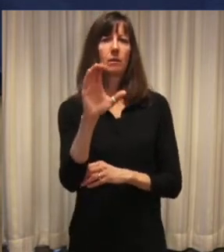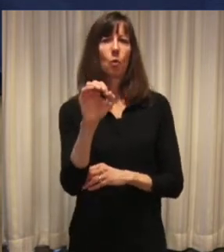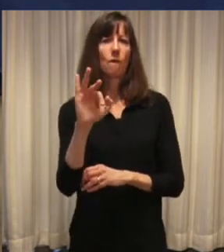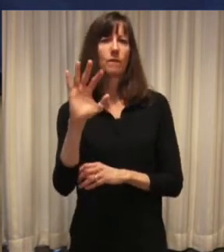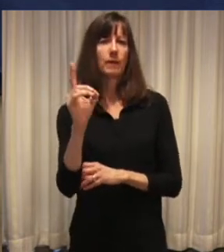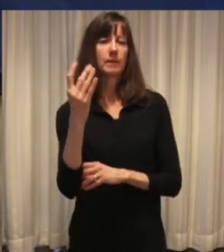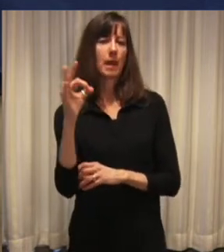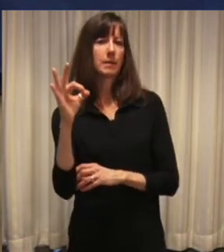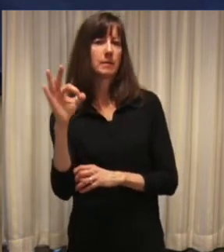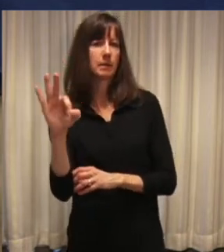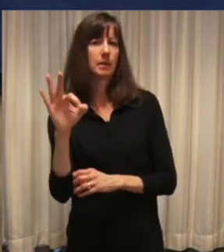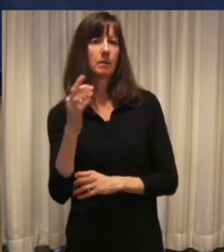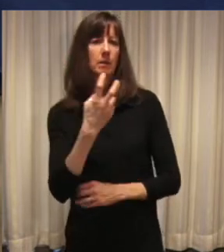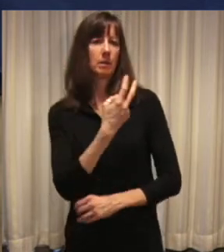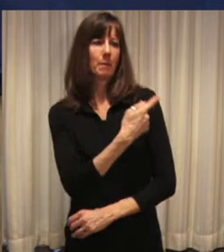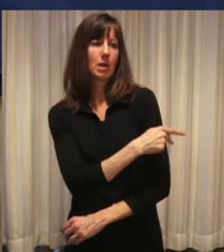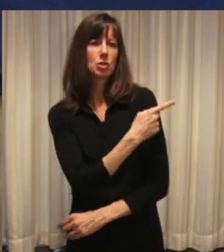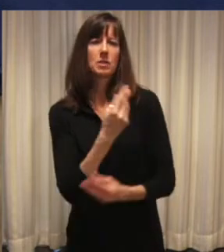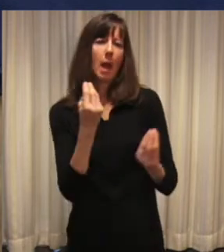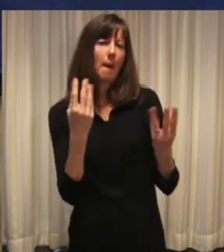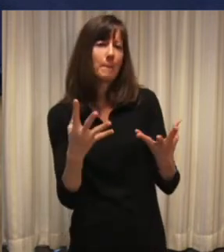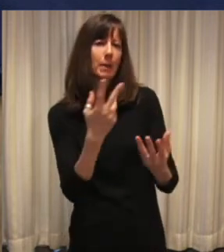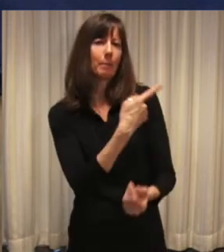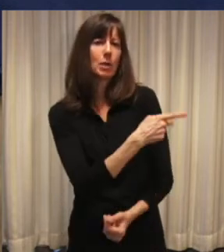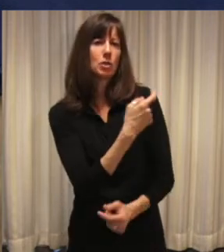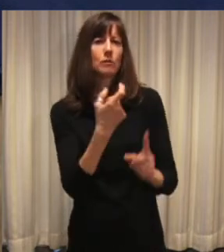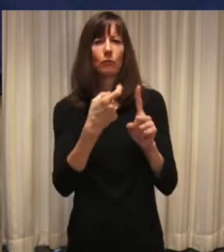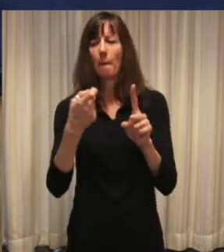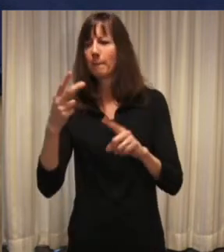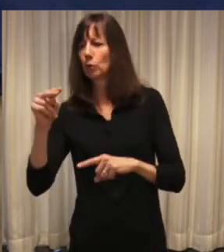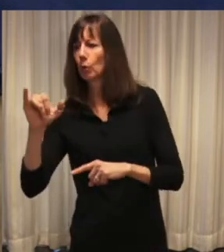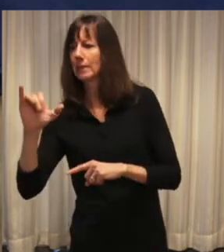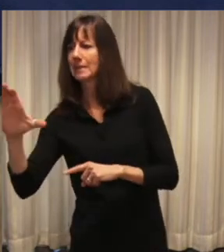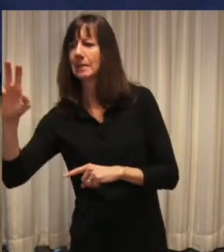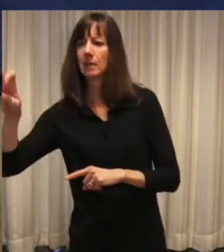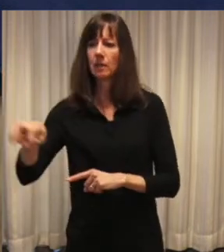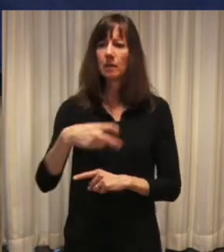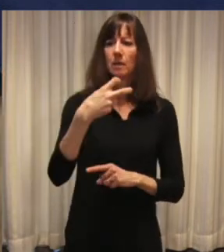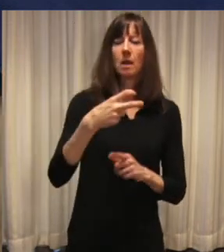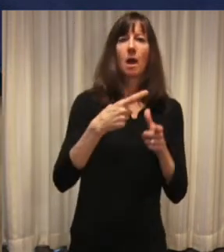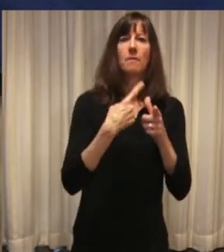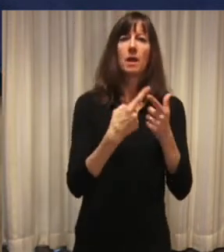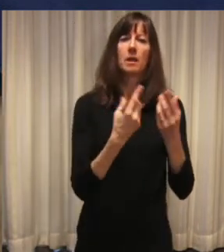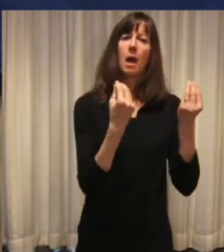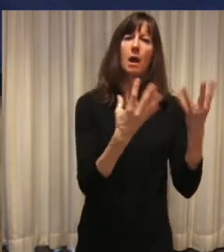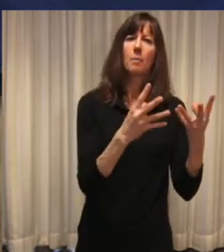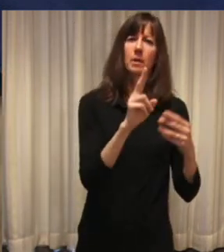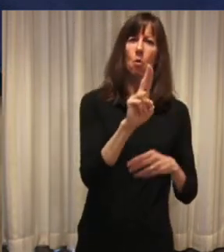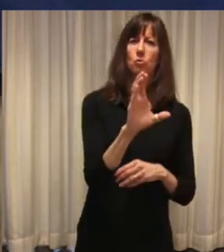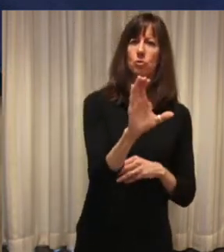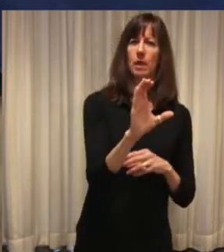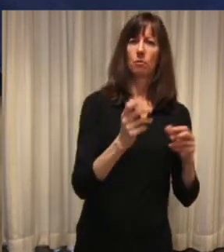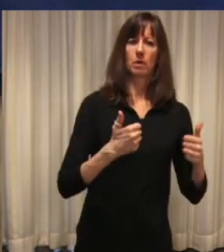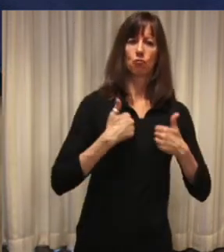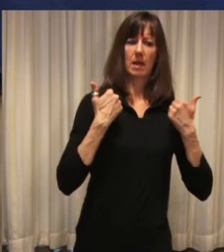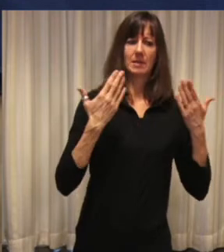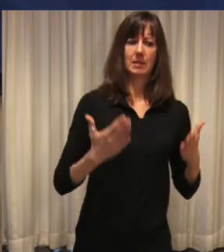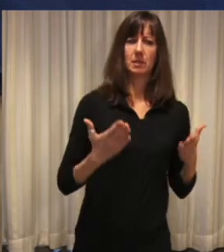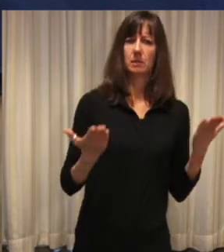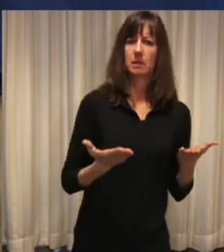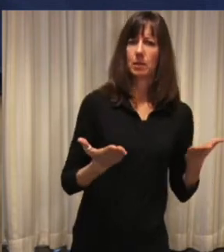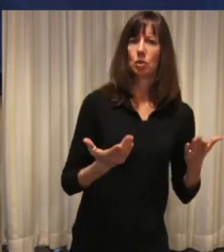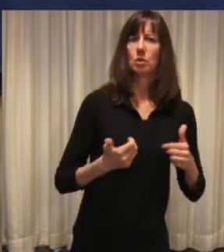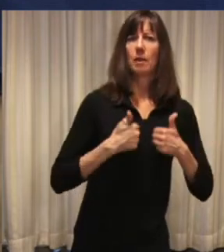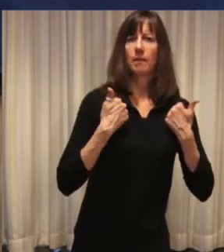New York City? How many of the people being cared for in Ulster County and the hospitals are non-residents or transfers from other counties? Are